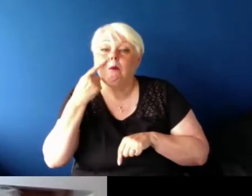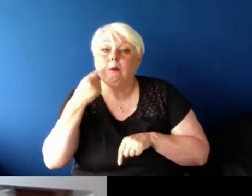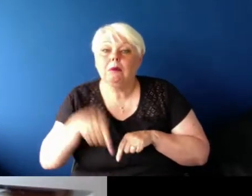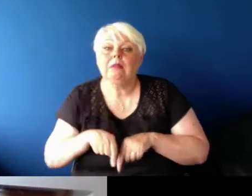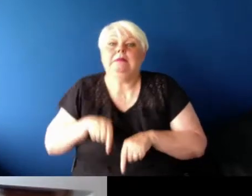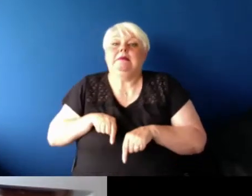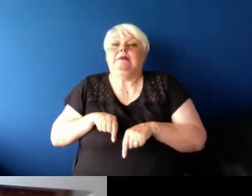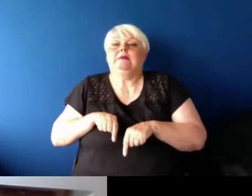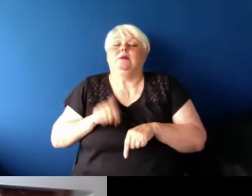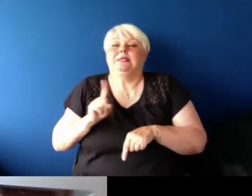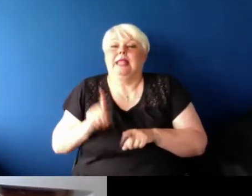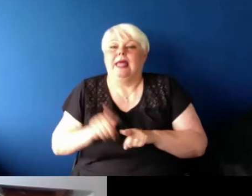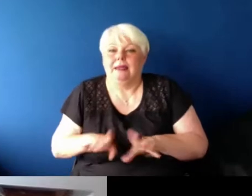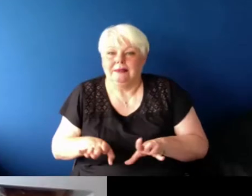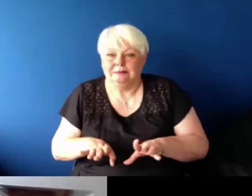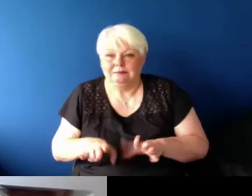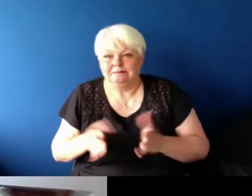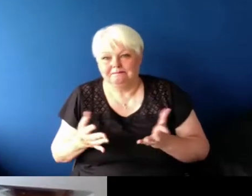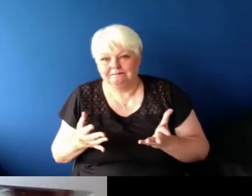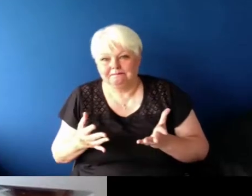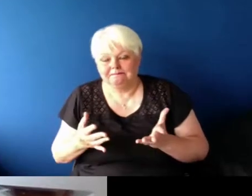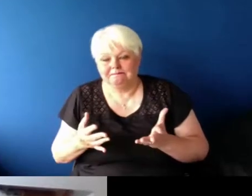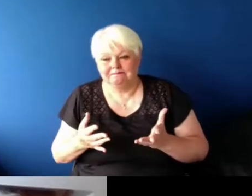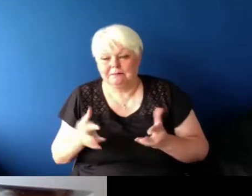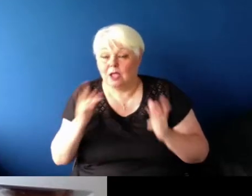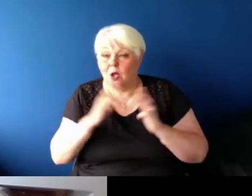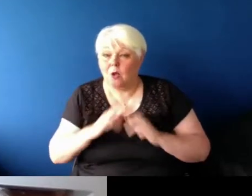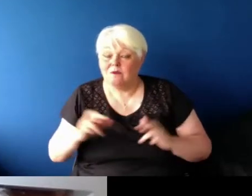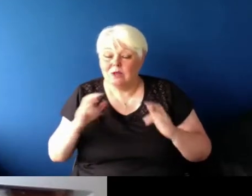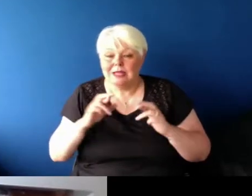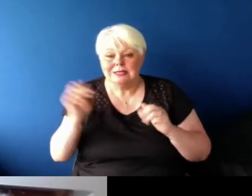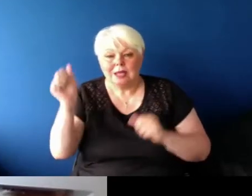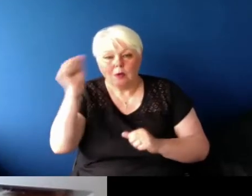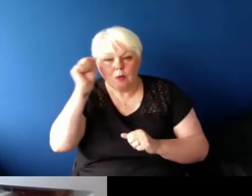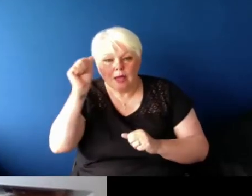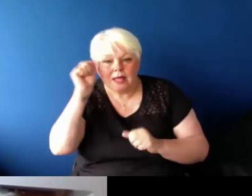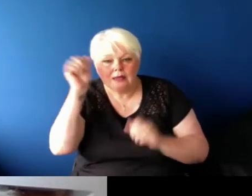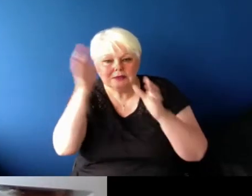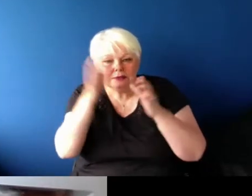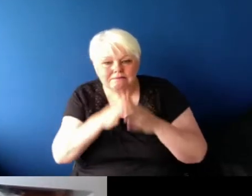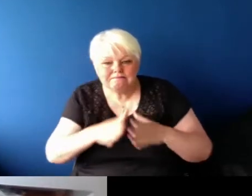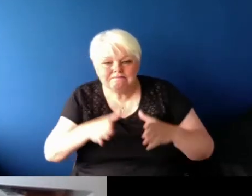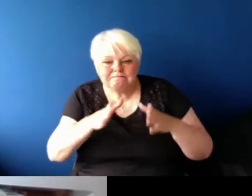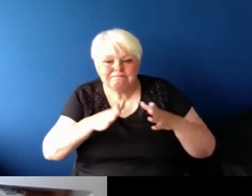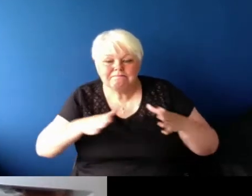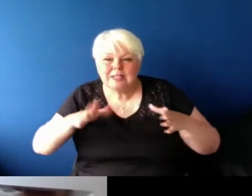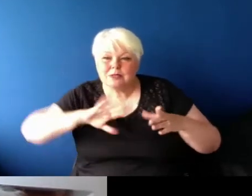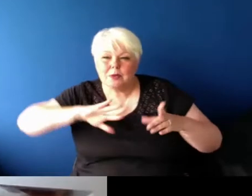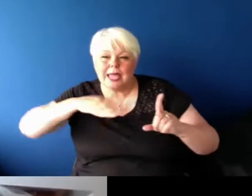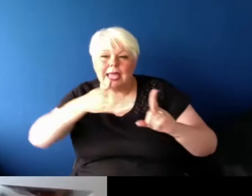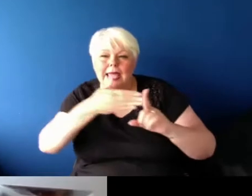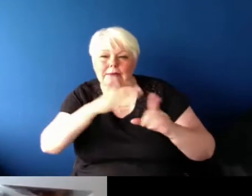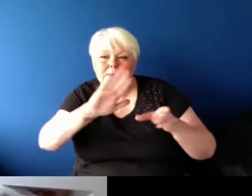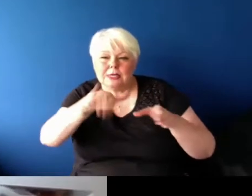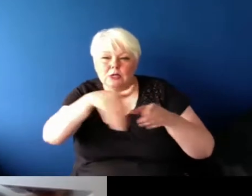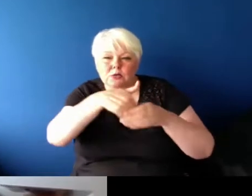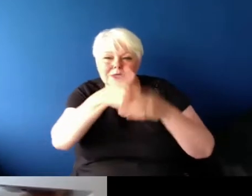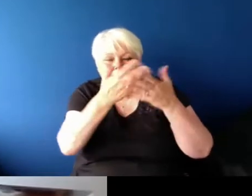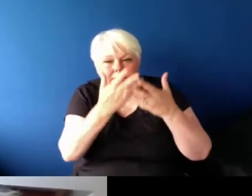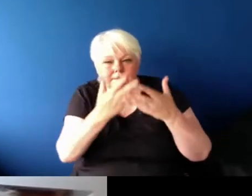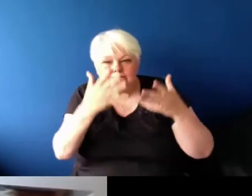I'm hopeful that as our awareness grows, as our intention to be inclusive grows, and as our meeting